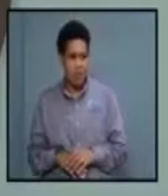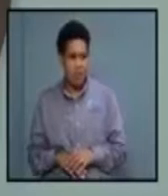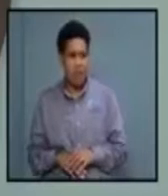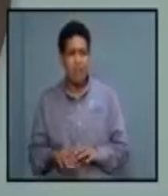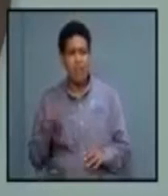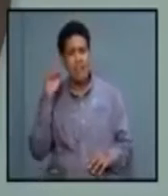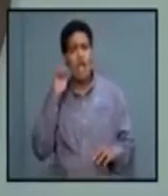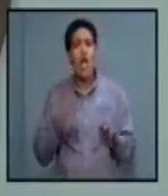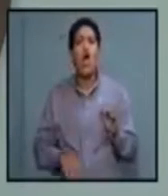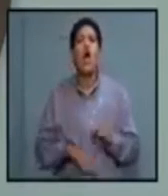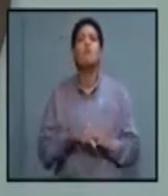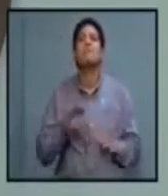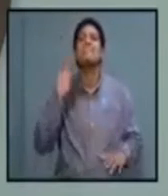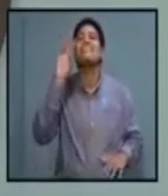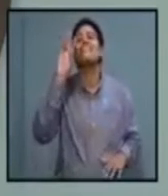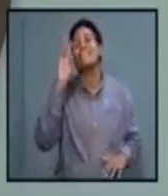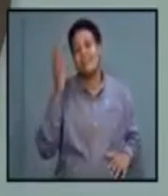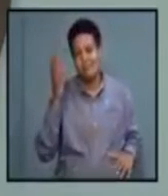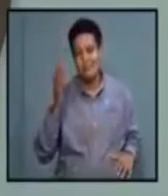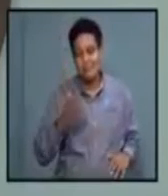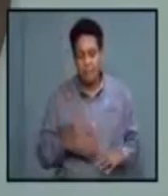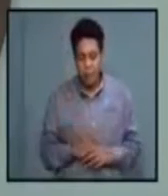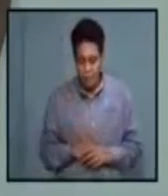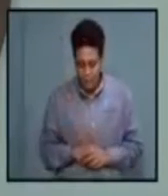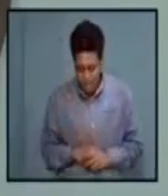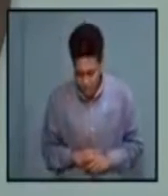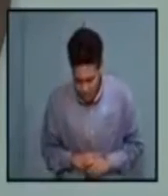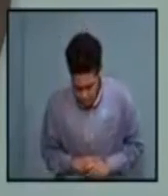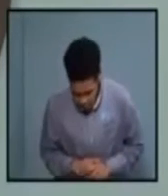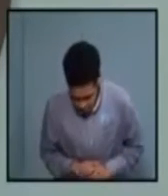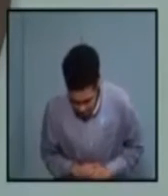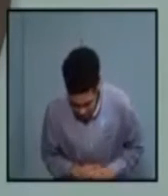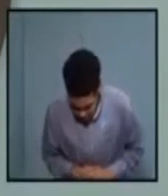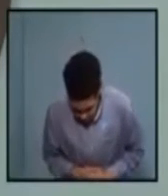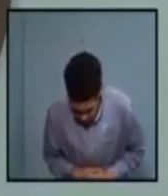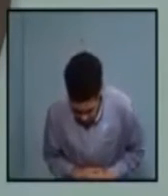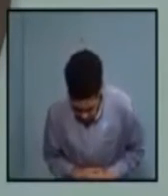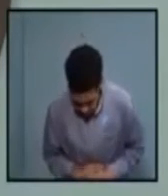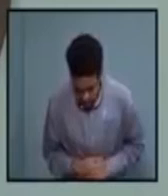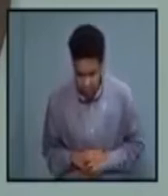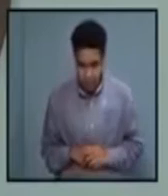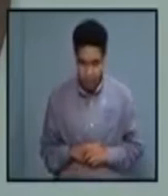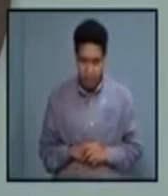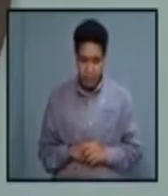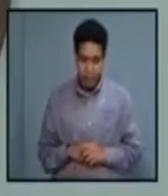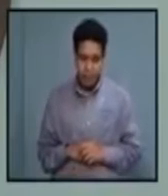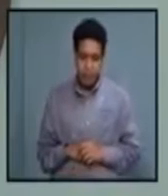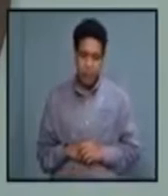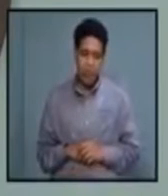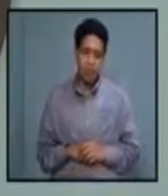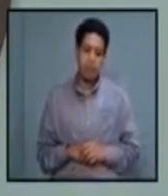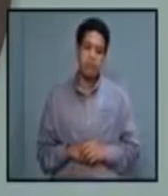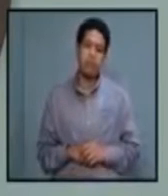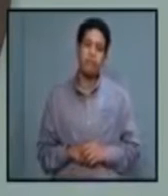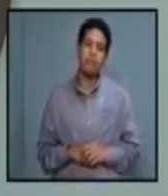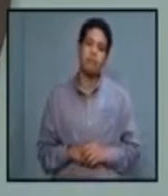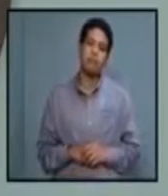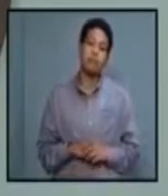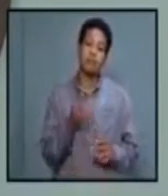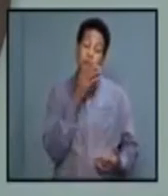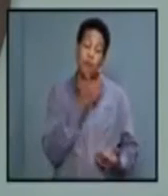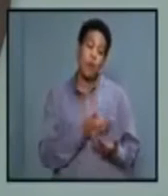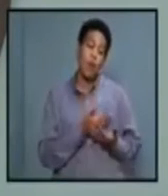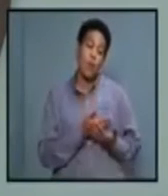Younger, right. So, you know, you can hold a baby in the normally the mothers would hold